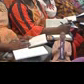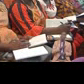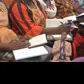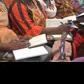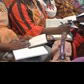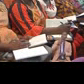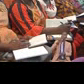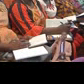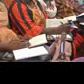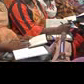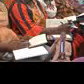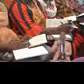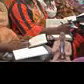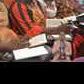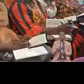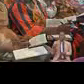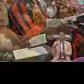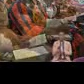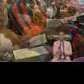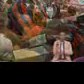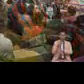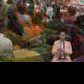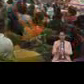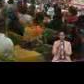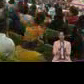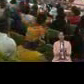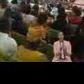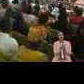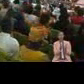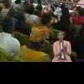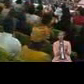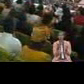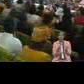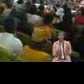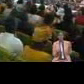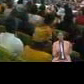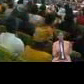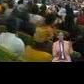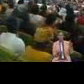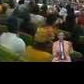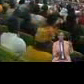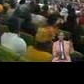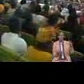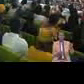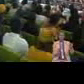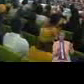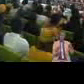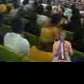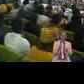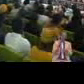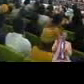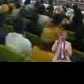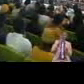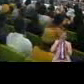aeroplane. And then you overcome the law of gravity. You come up, you will not go